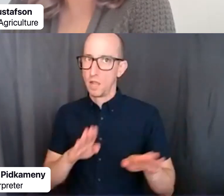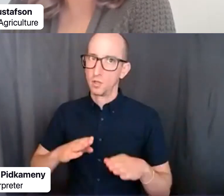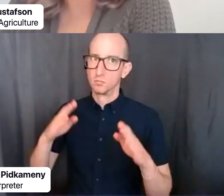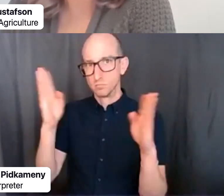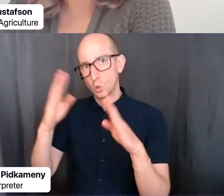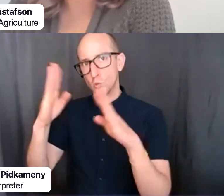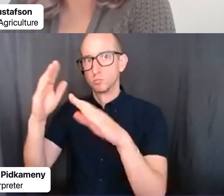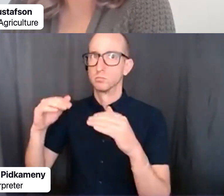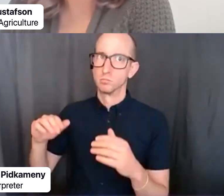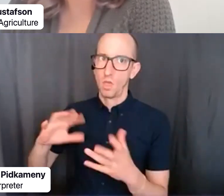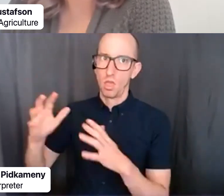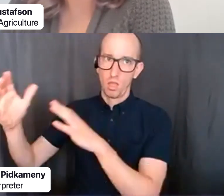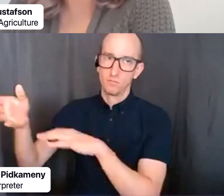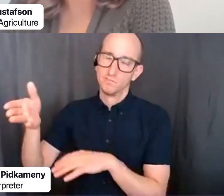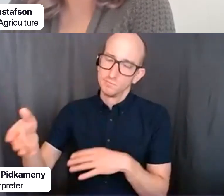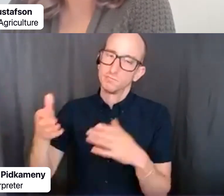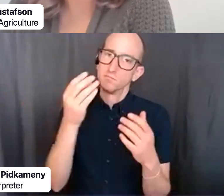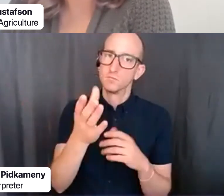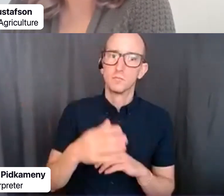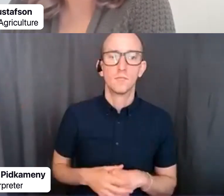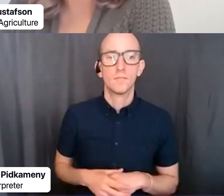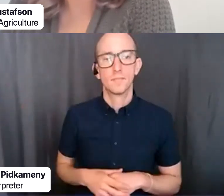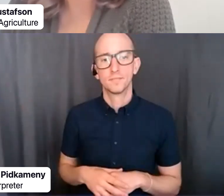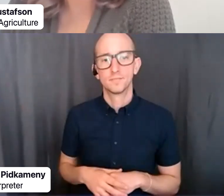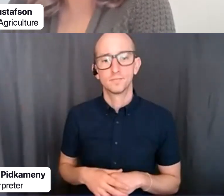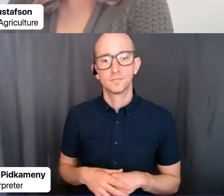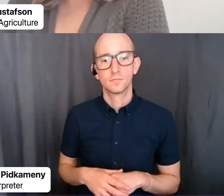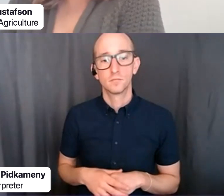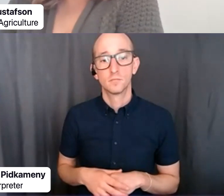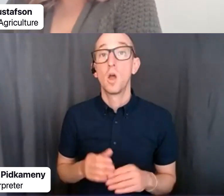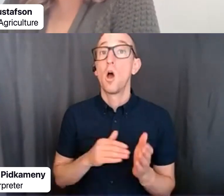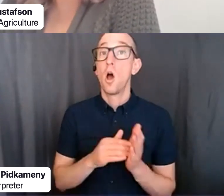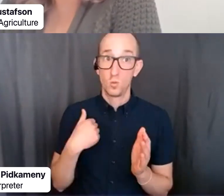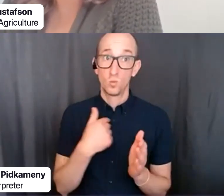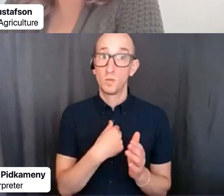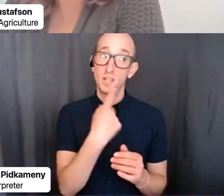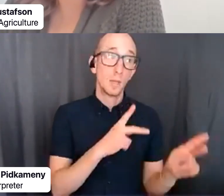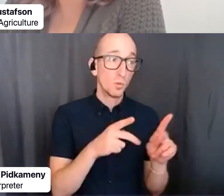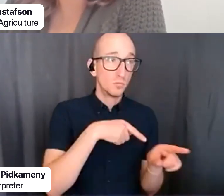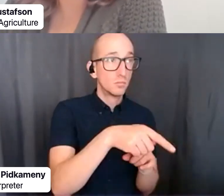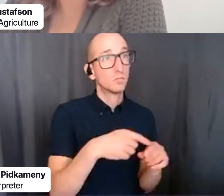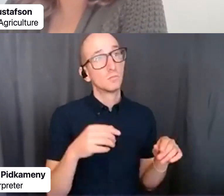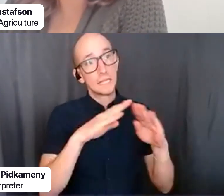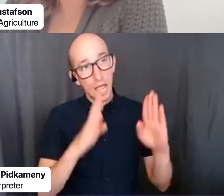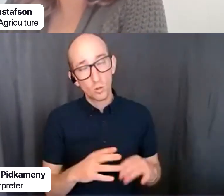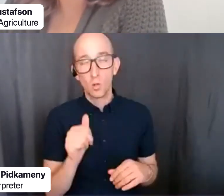But as we often say to people in housing or employment